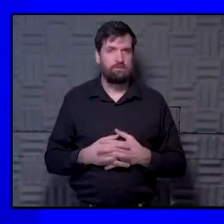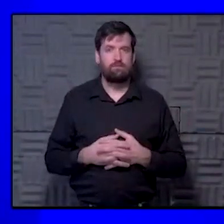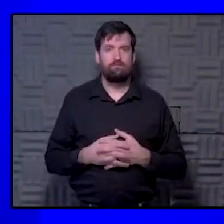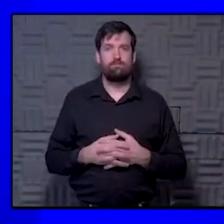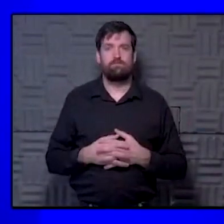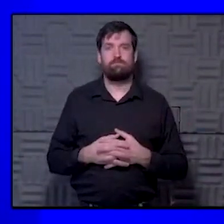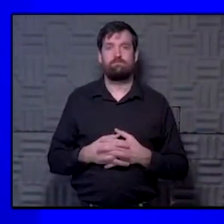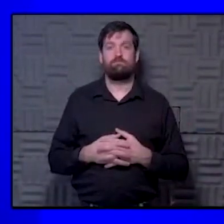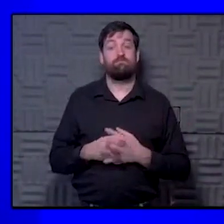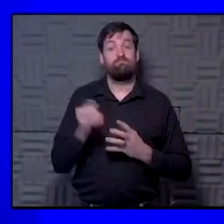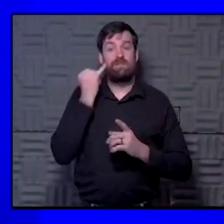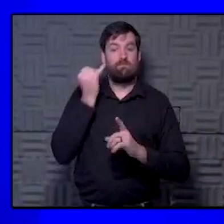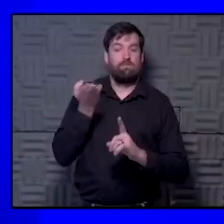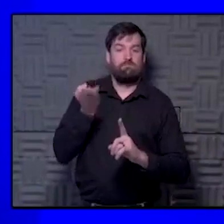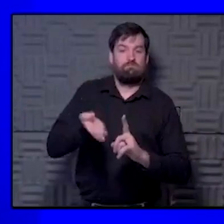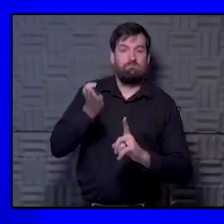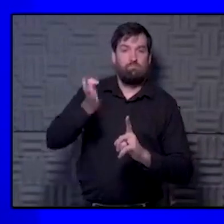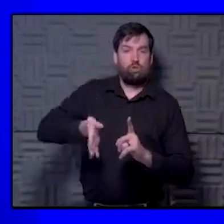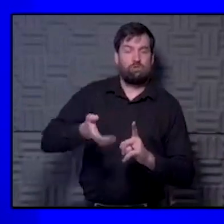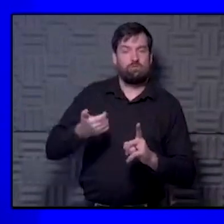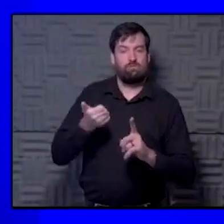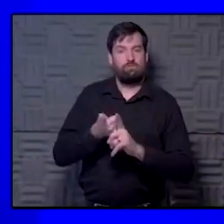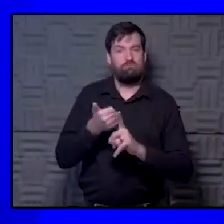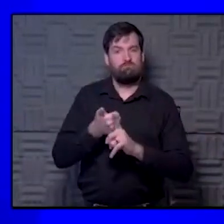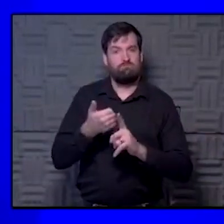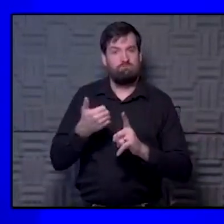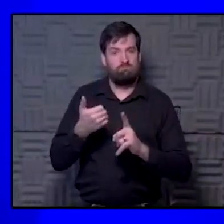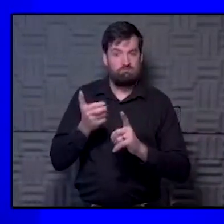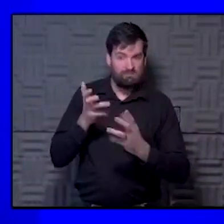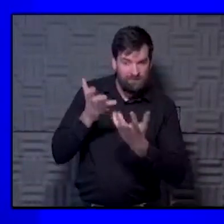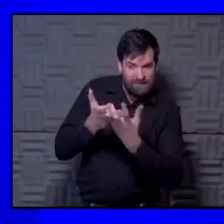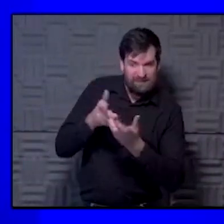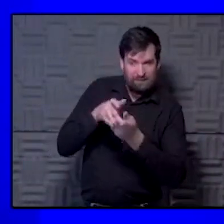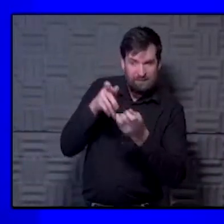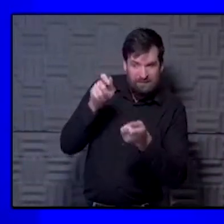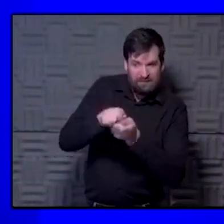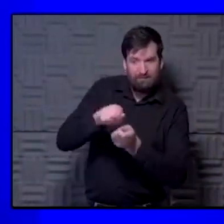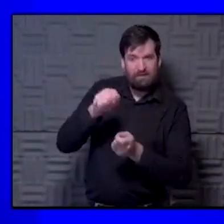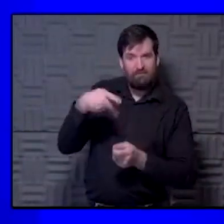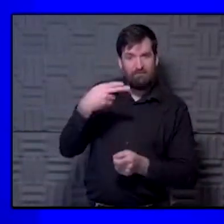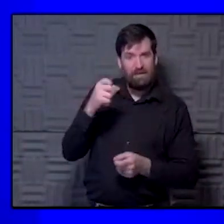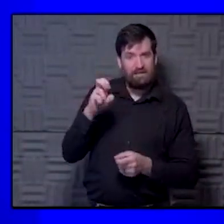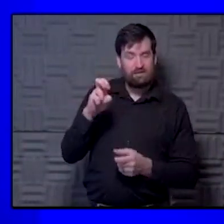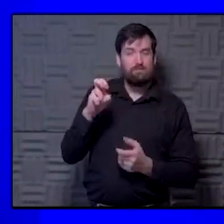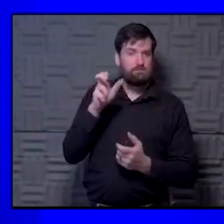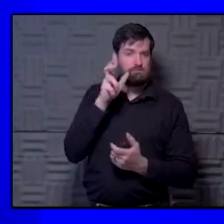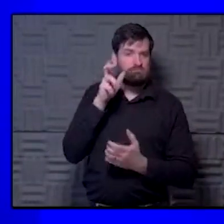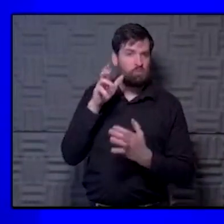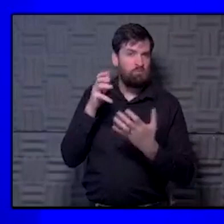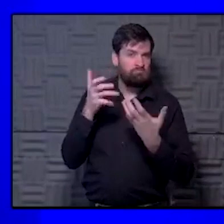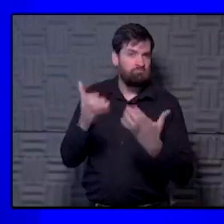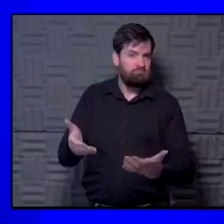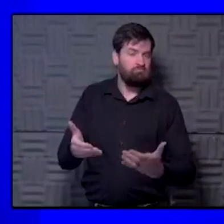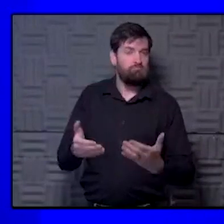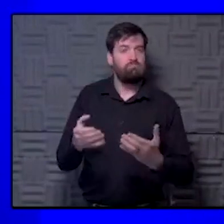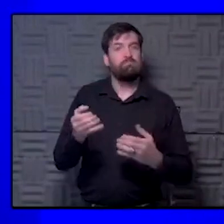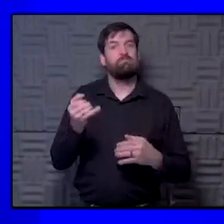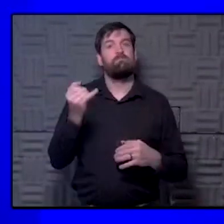if the person we're talking about clearly has conditions that fit in a phase, then they'll fit in it. But I think if